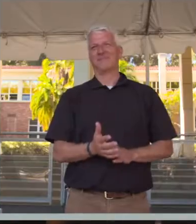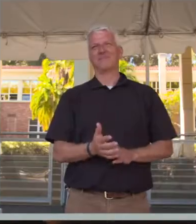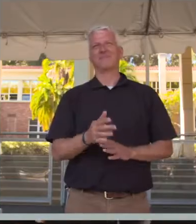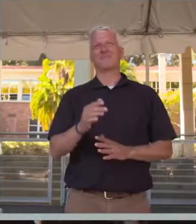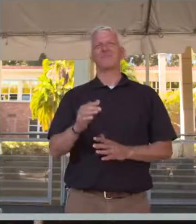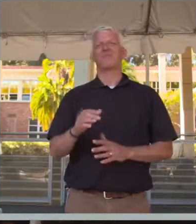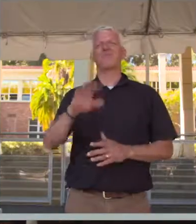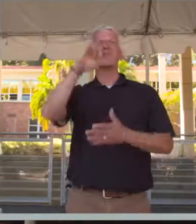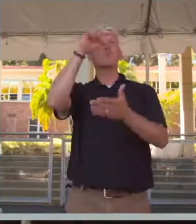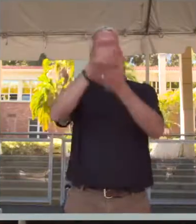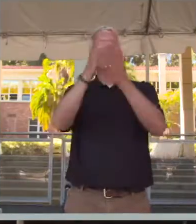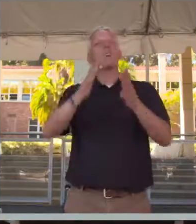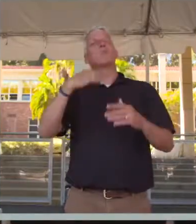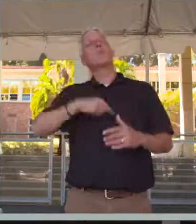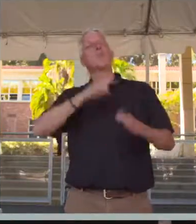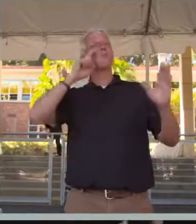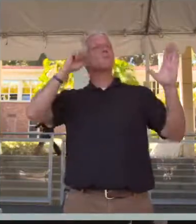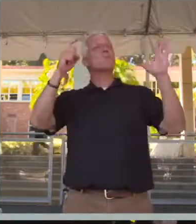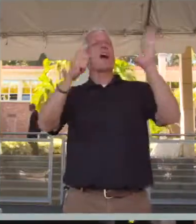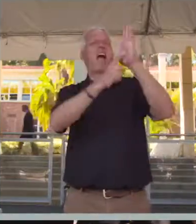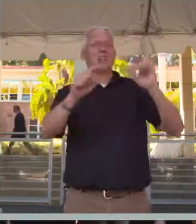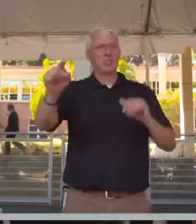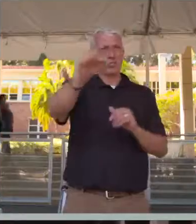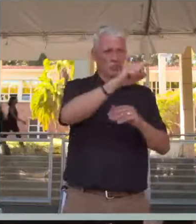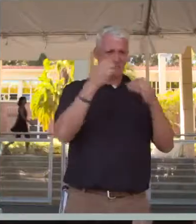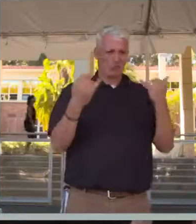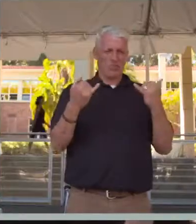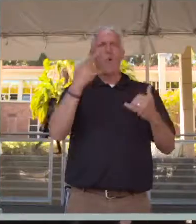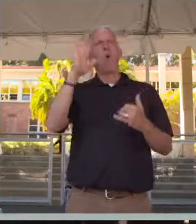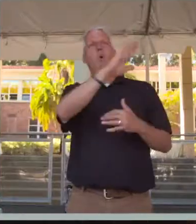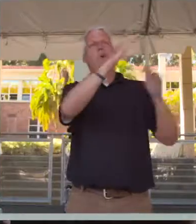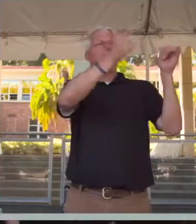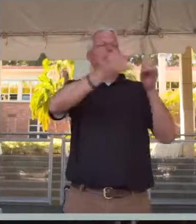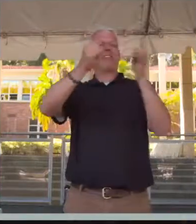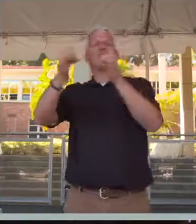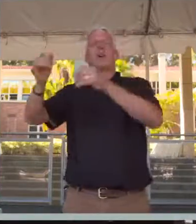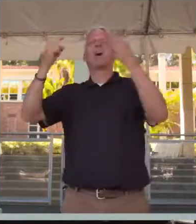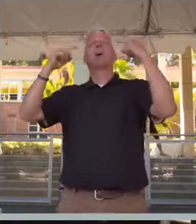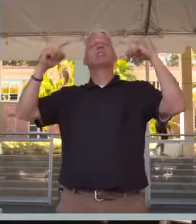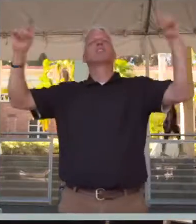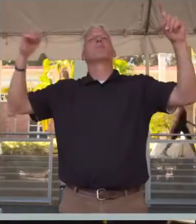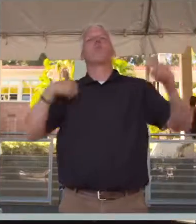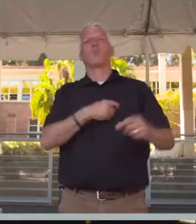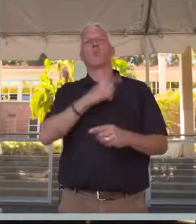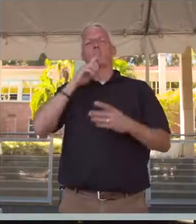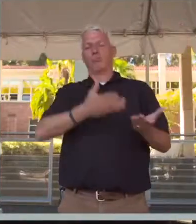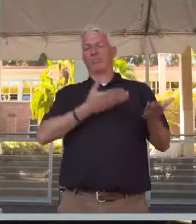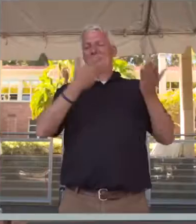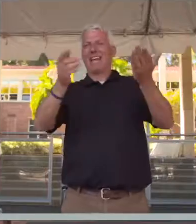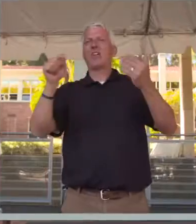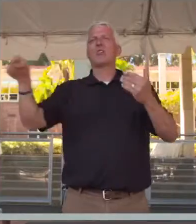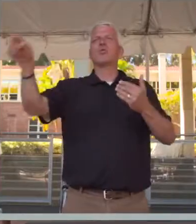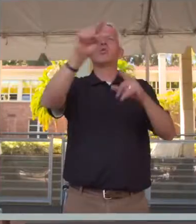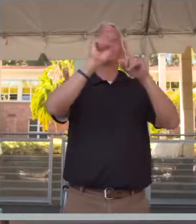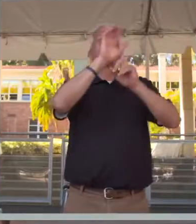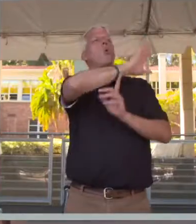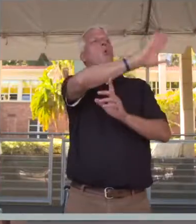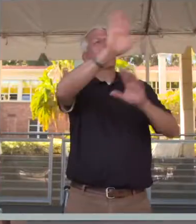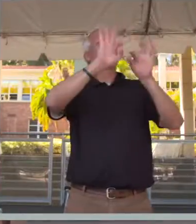Graduates, we recognize you today for your individual achievements, and we present you as UCLA graduates to your family